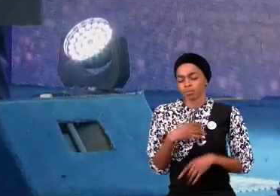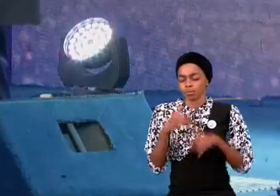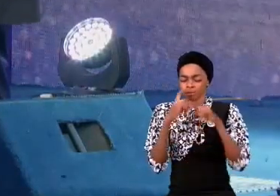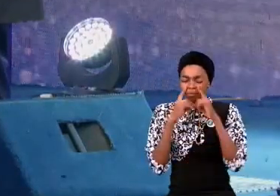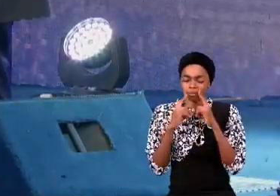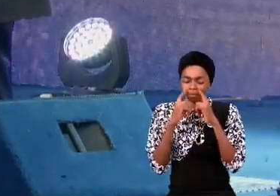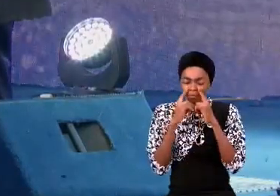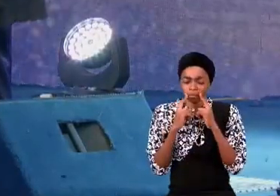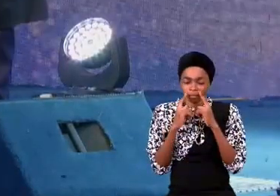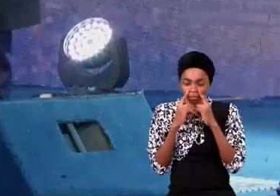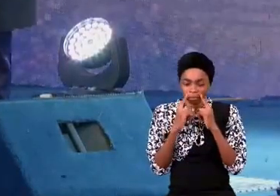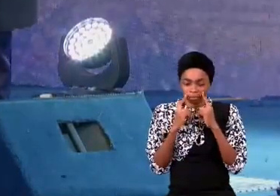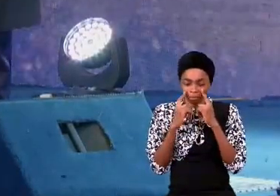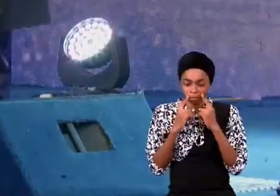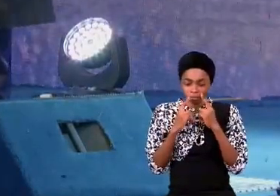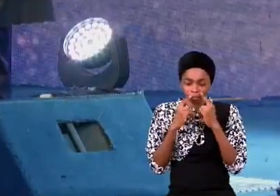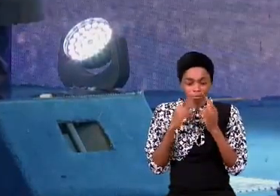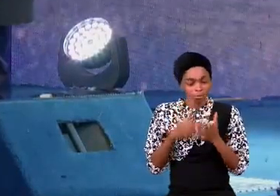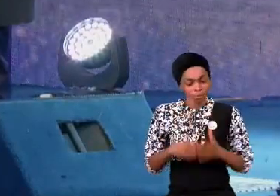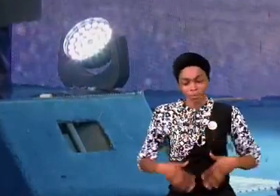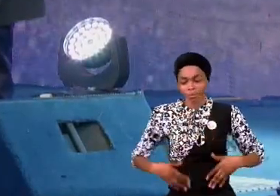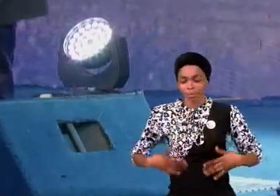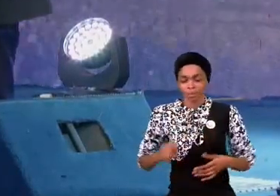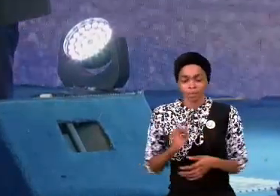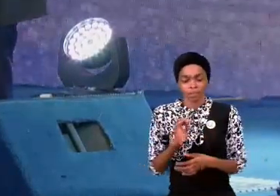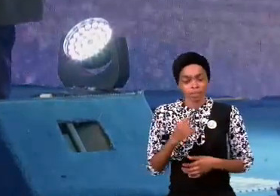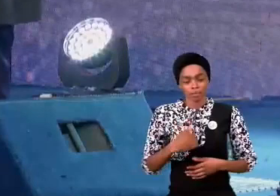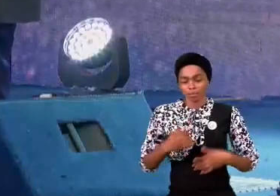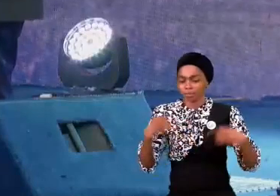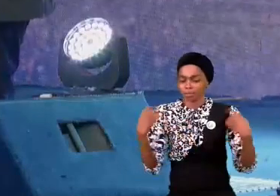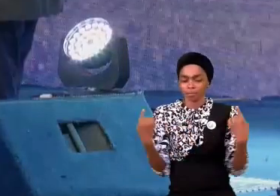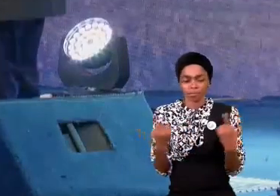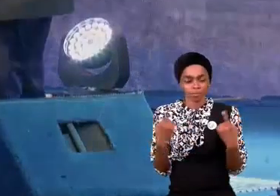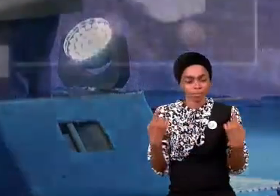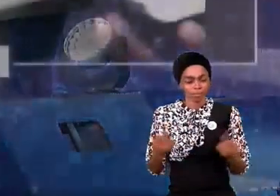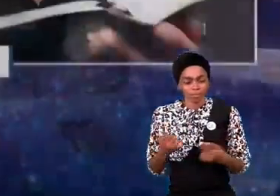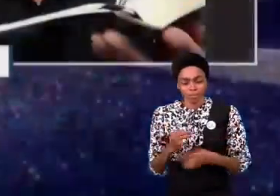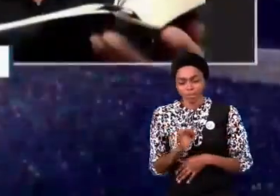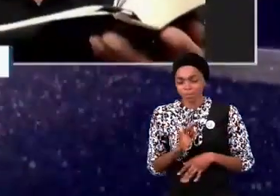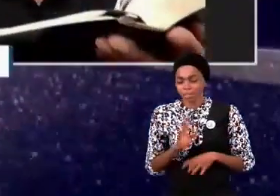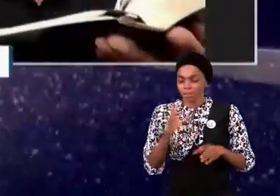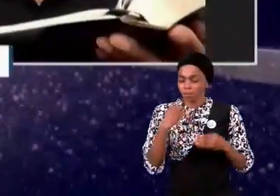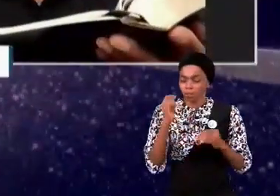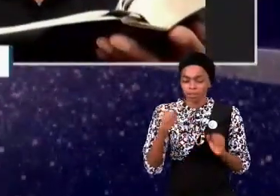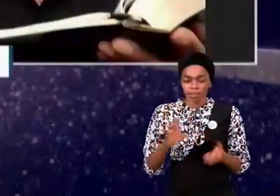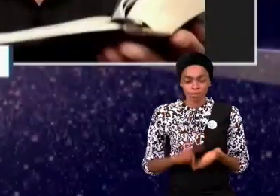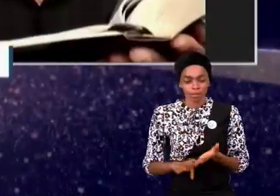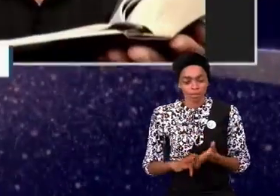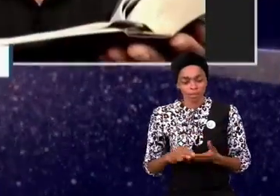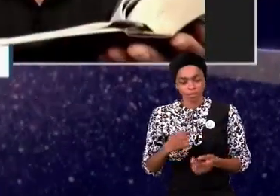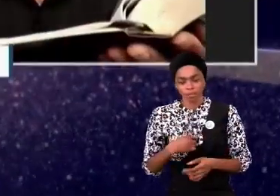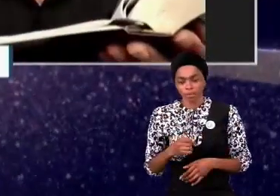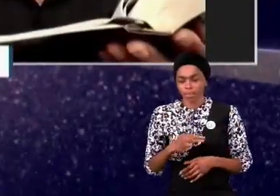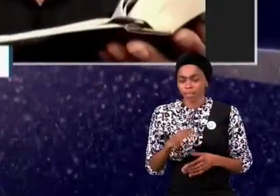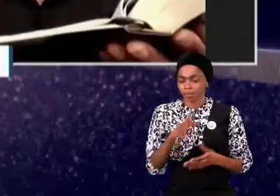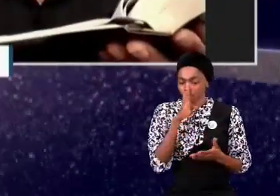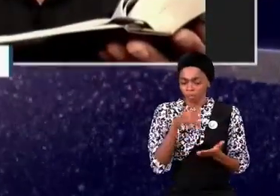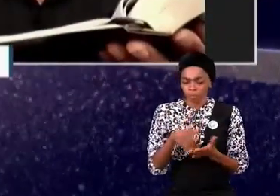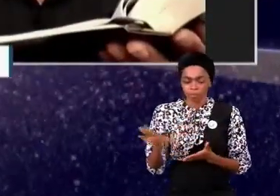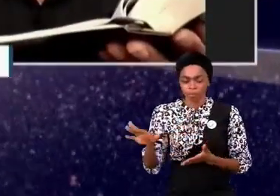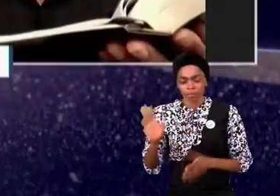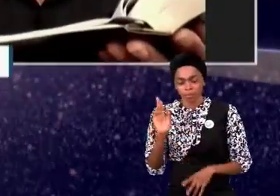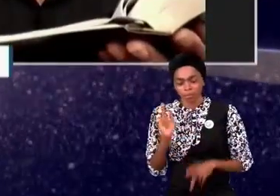don't know whether God can ever forgive me. I've been rejected. Other people look at me and say, if I'm so bad, I'm so dirty.